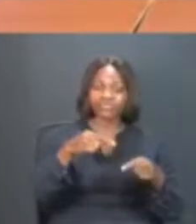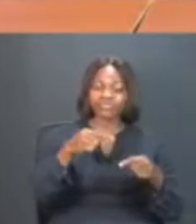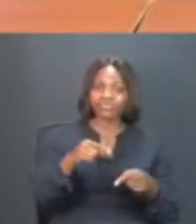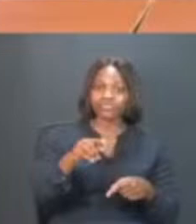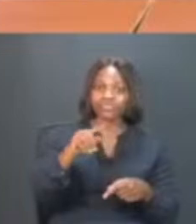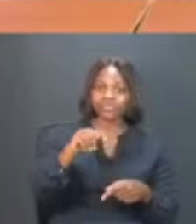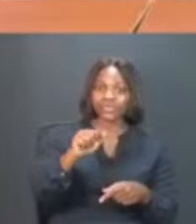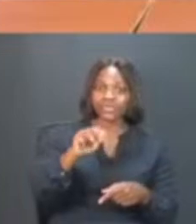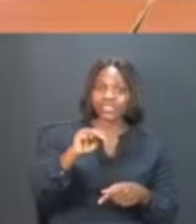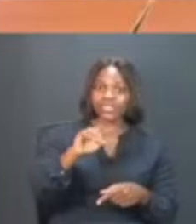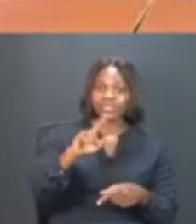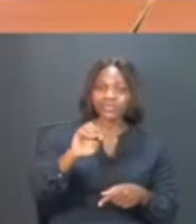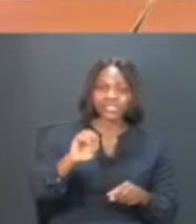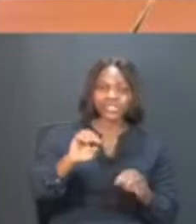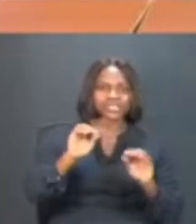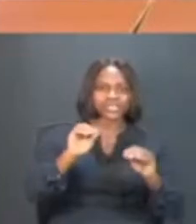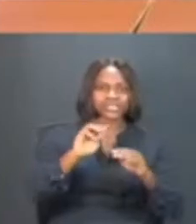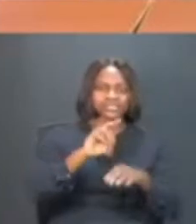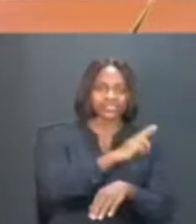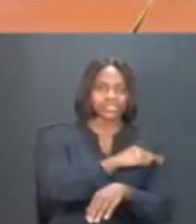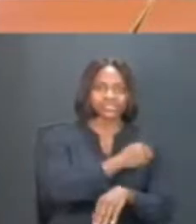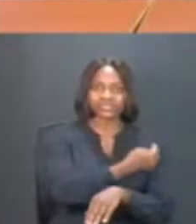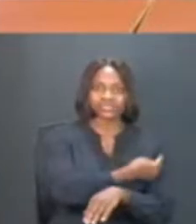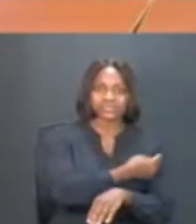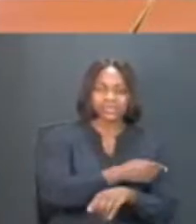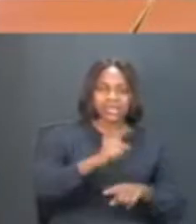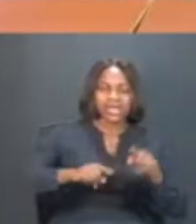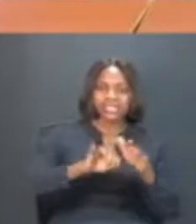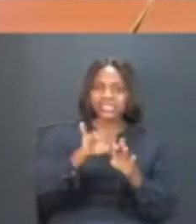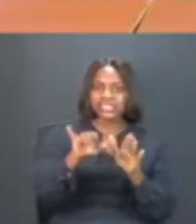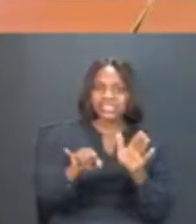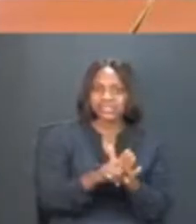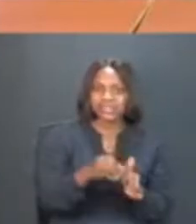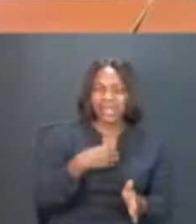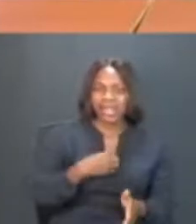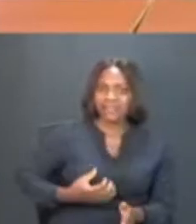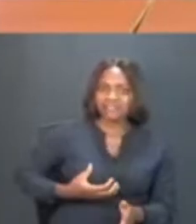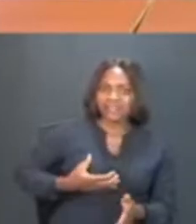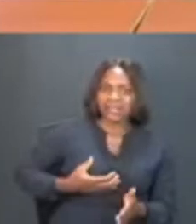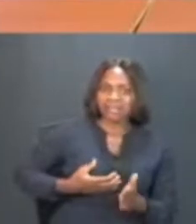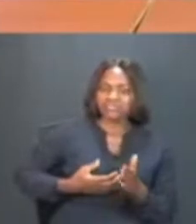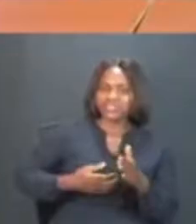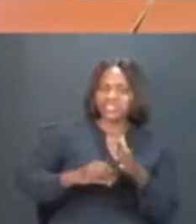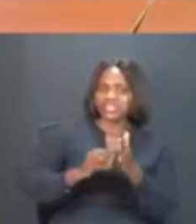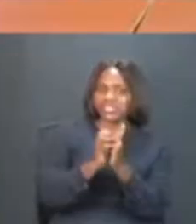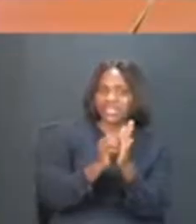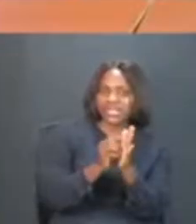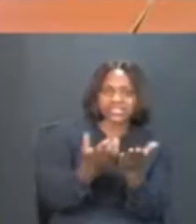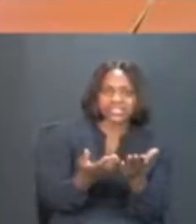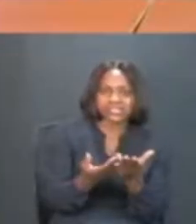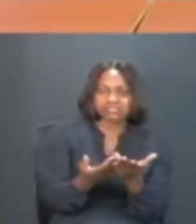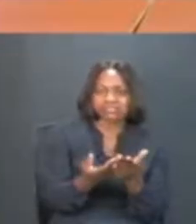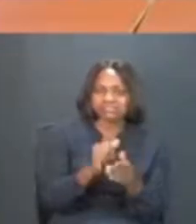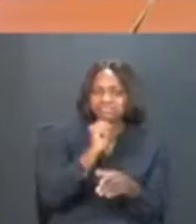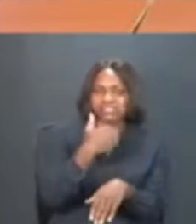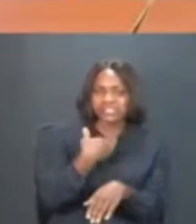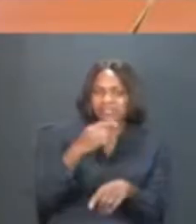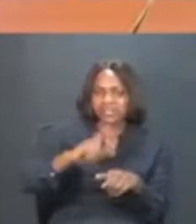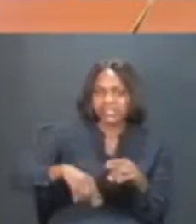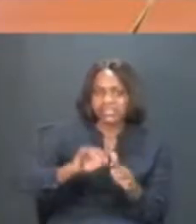5 northern regions, you can be diagnosed of a breast cancer through a mammography. Very poor.